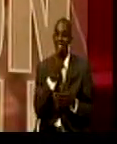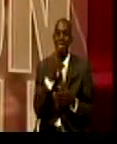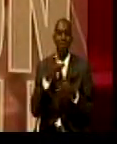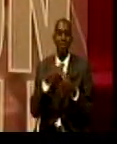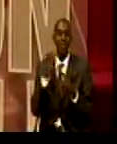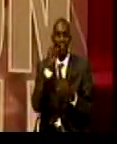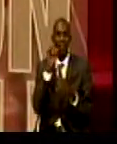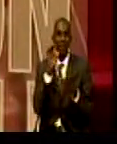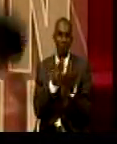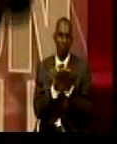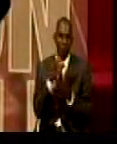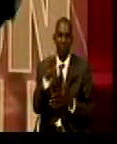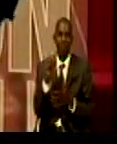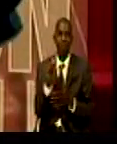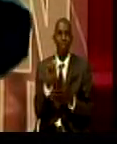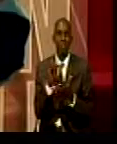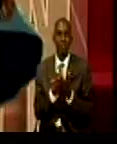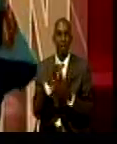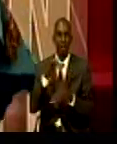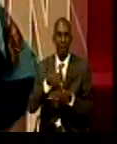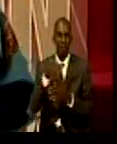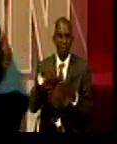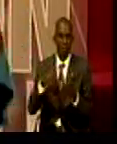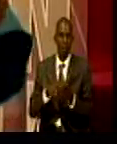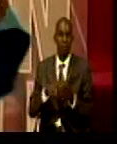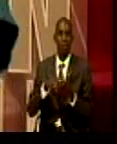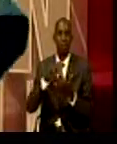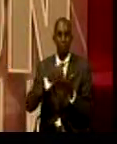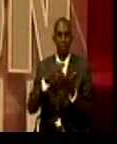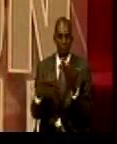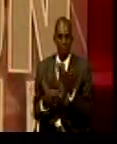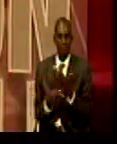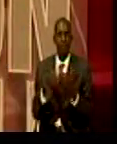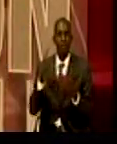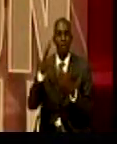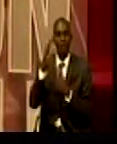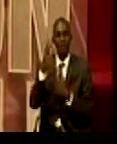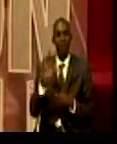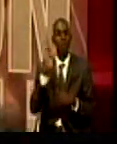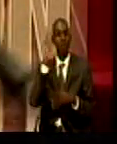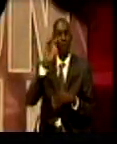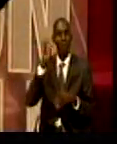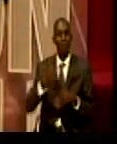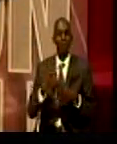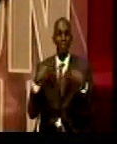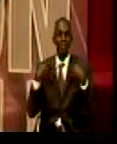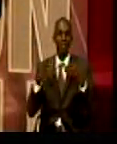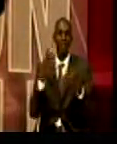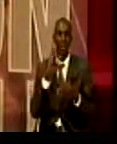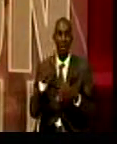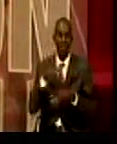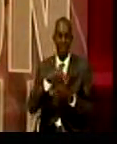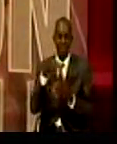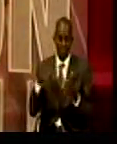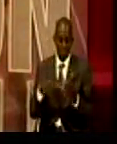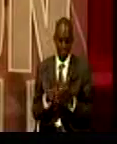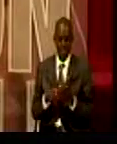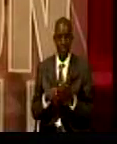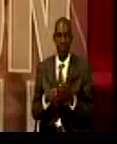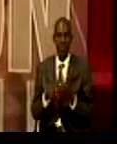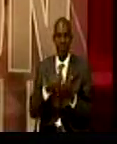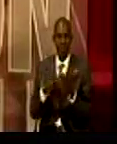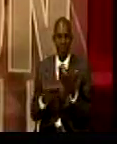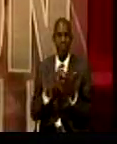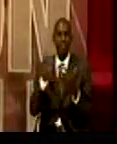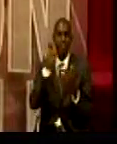that is coming, God must heal me. But by the grace of God today, I receive my healing. That's why I came